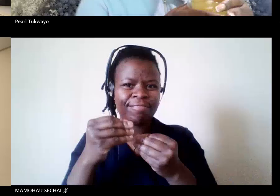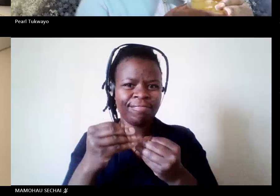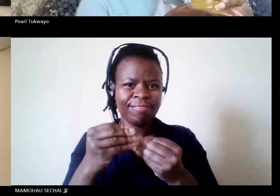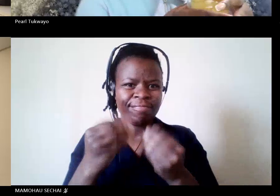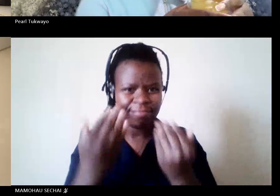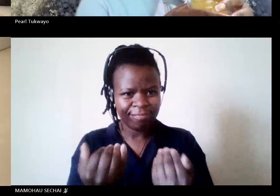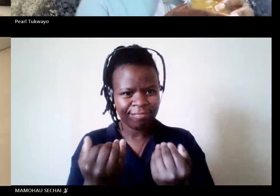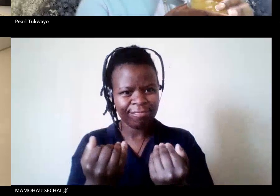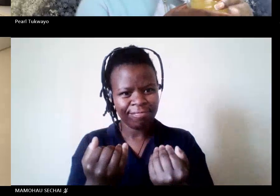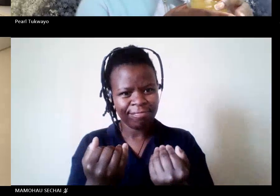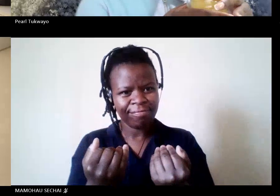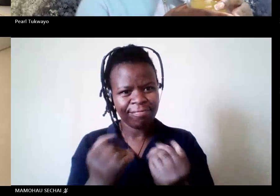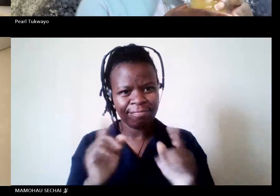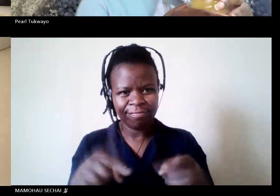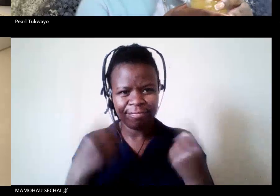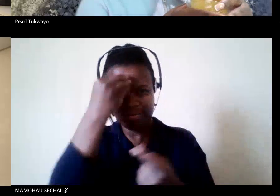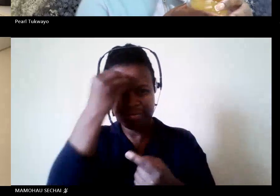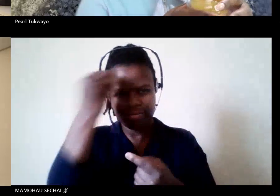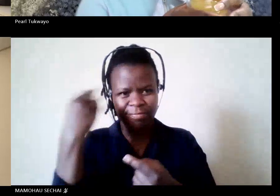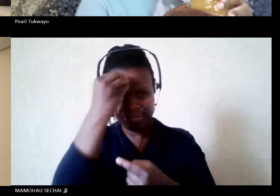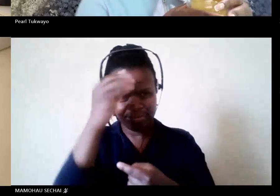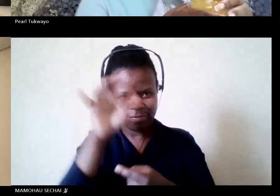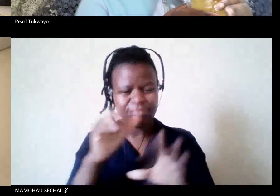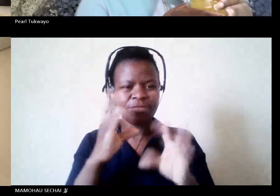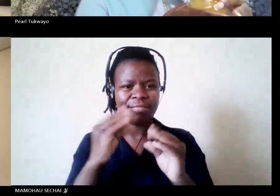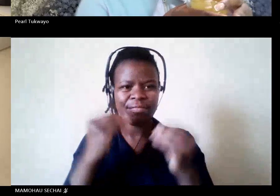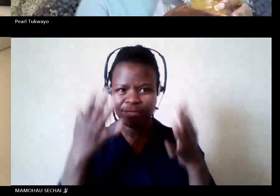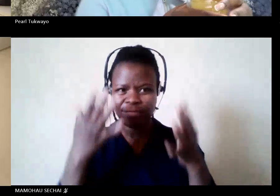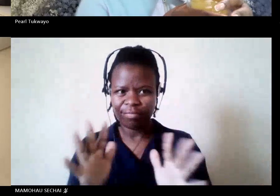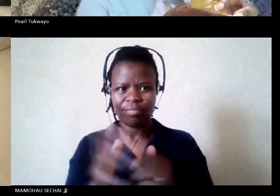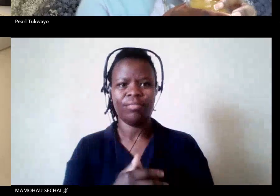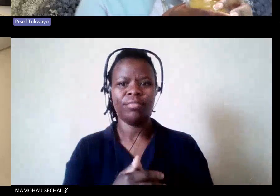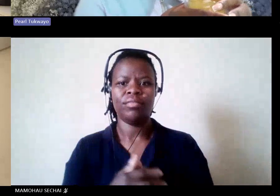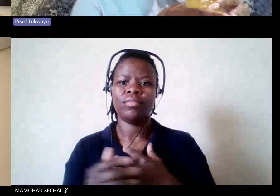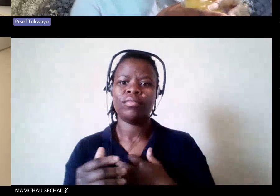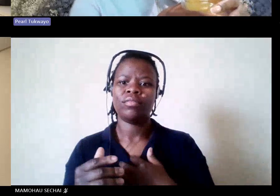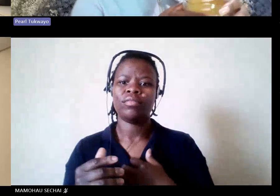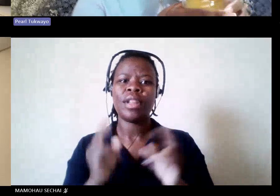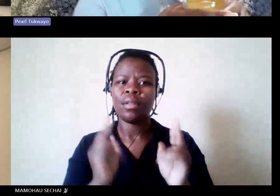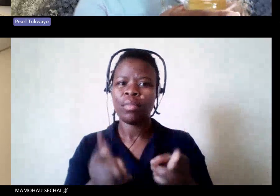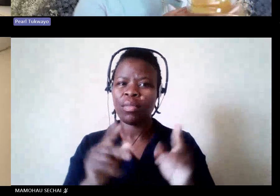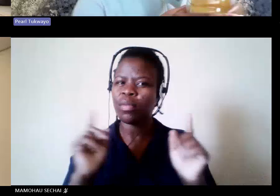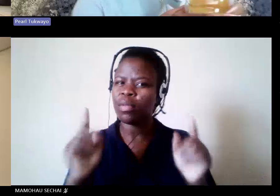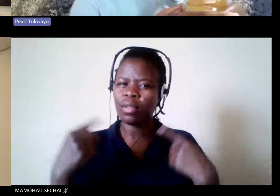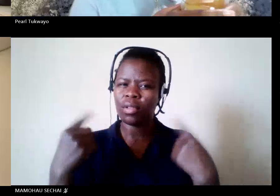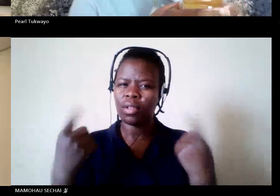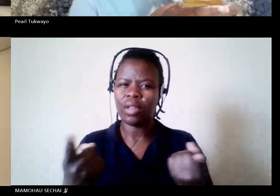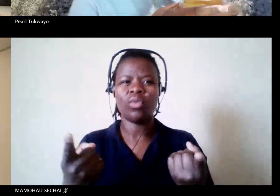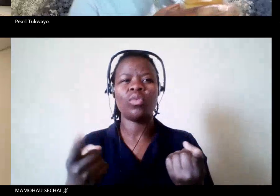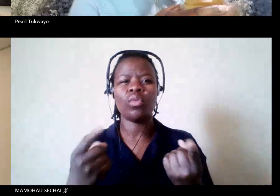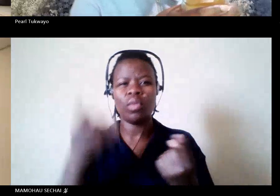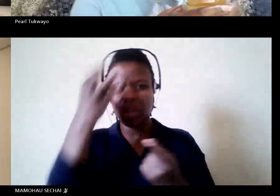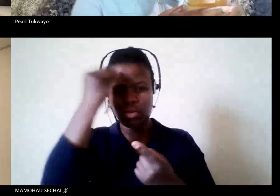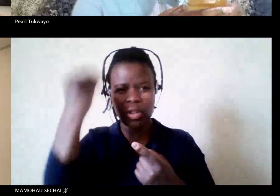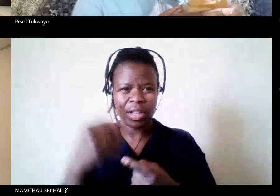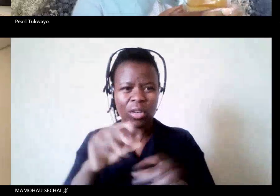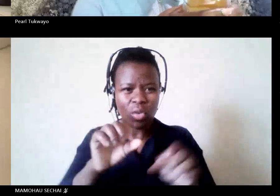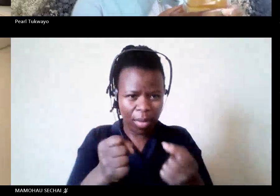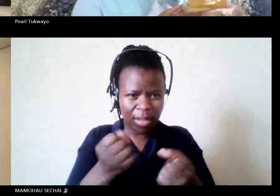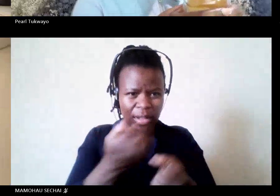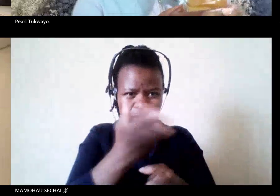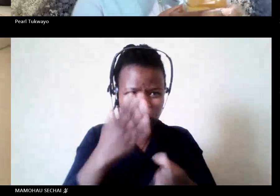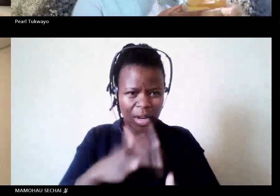did, but people will never forget how you made them feel. Yeah. So that is what I